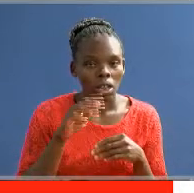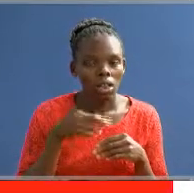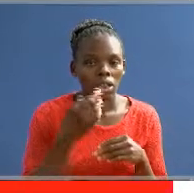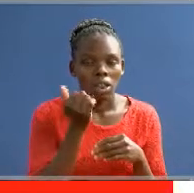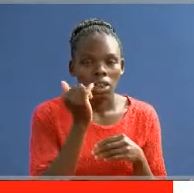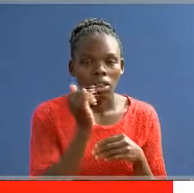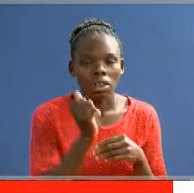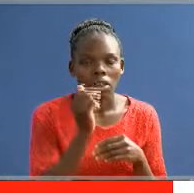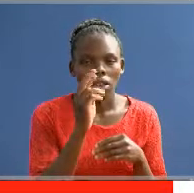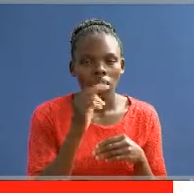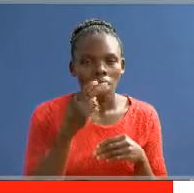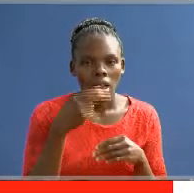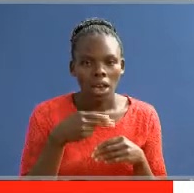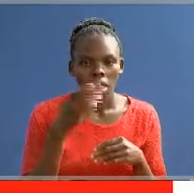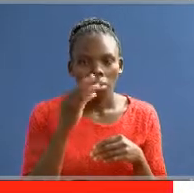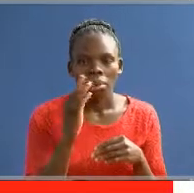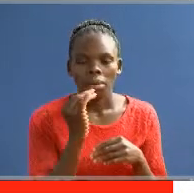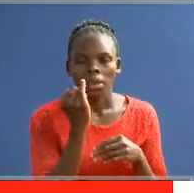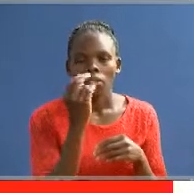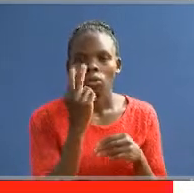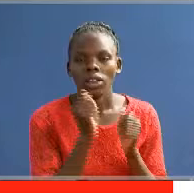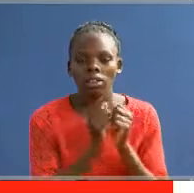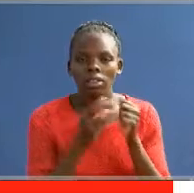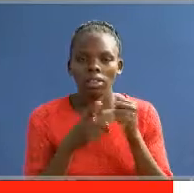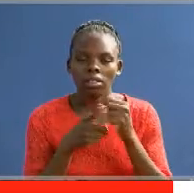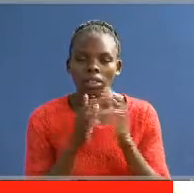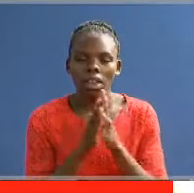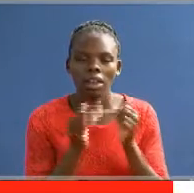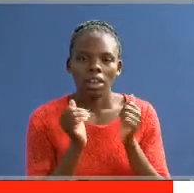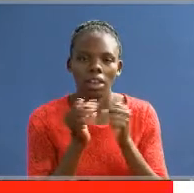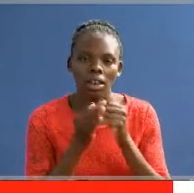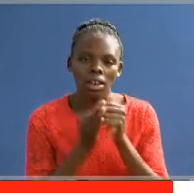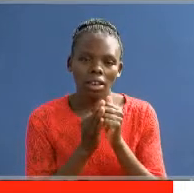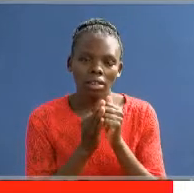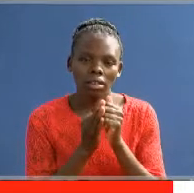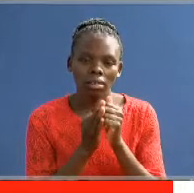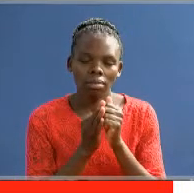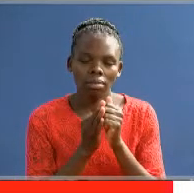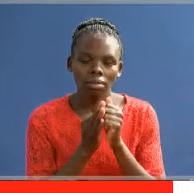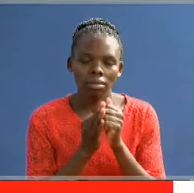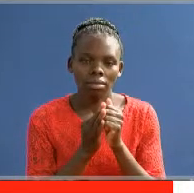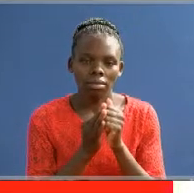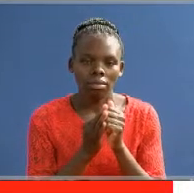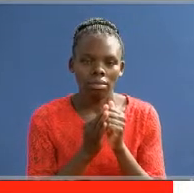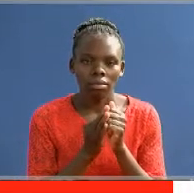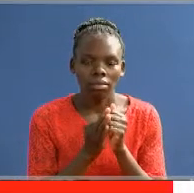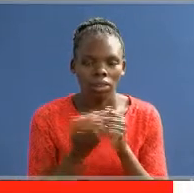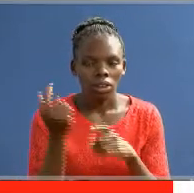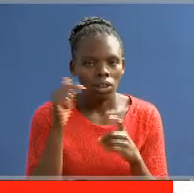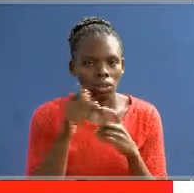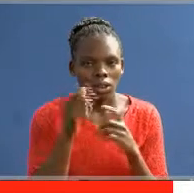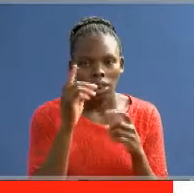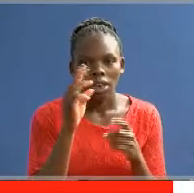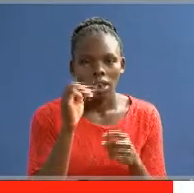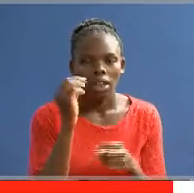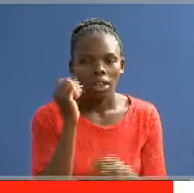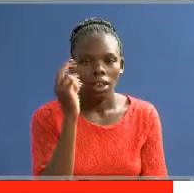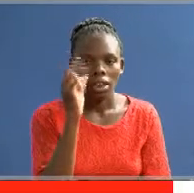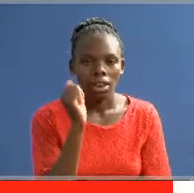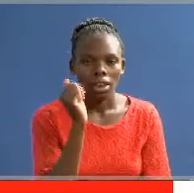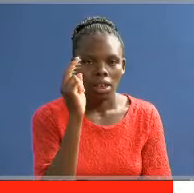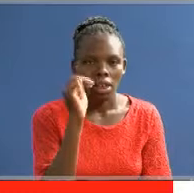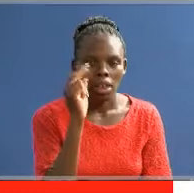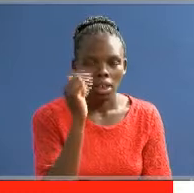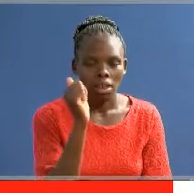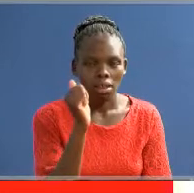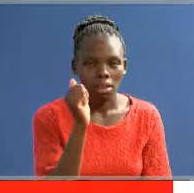ones, is HPV strain 16 and 18. And that, once it gets integrated into the cell, it goes into the DNA and basically takes off